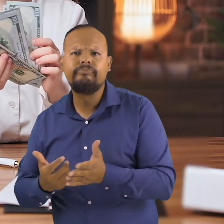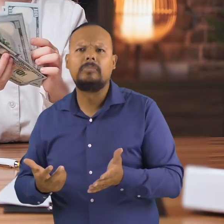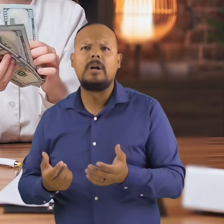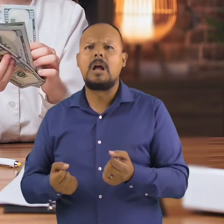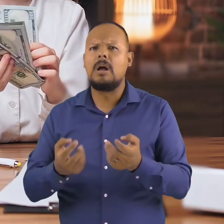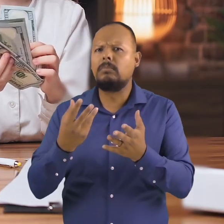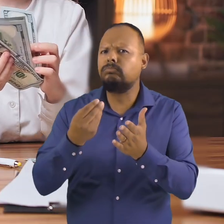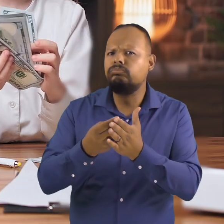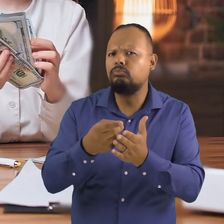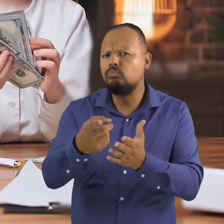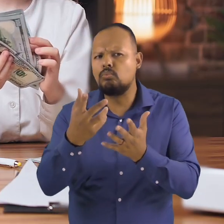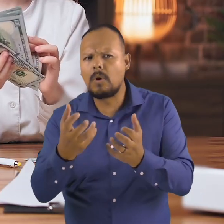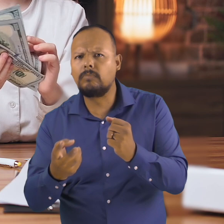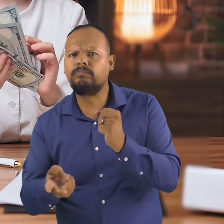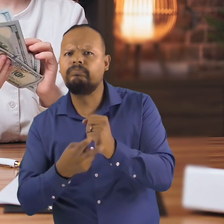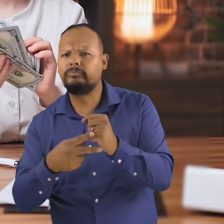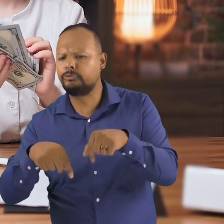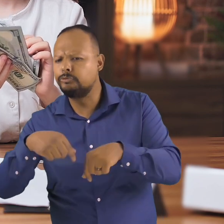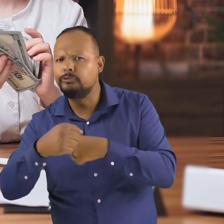you like to save this year?